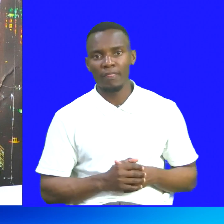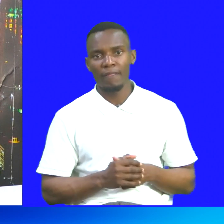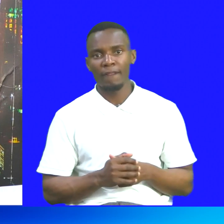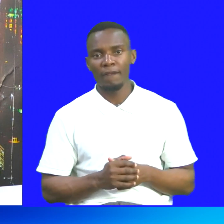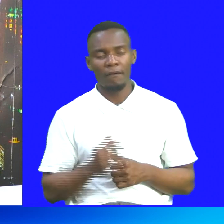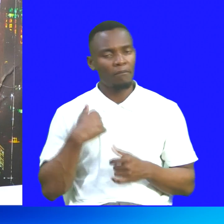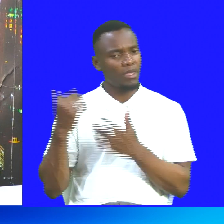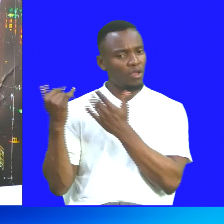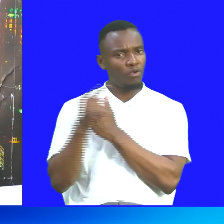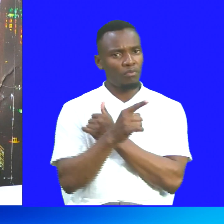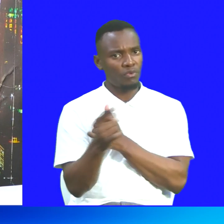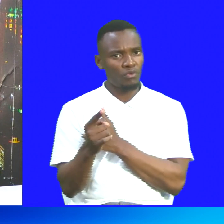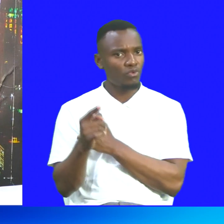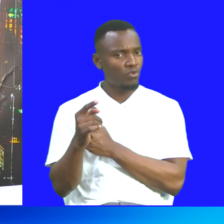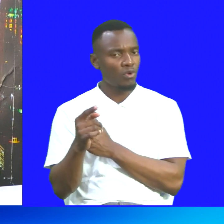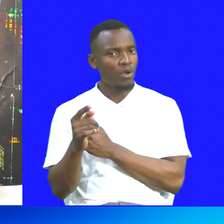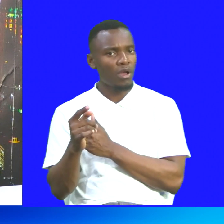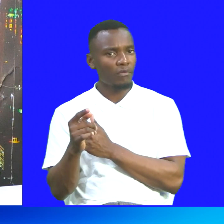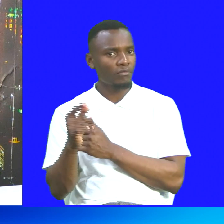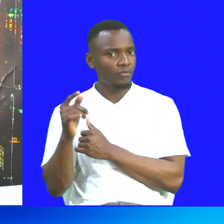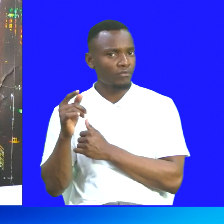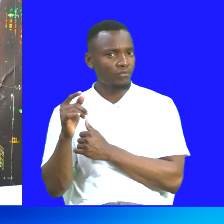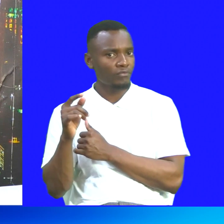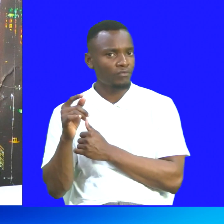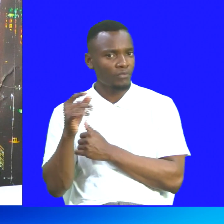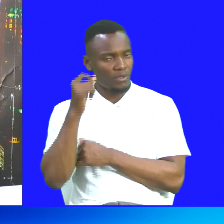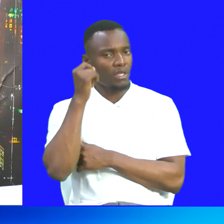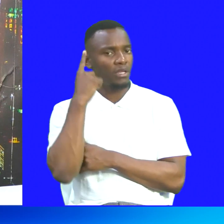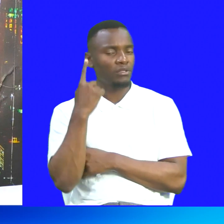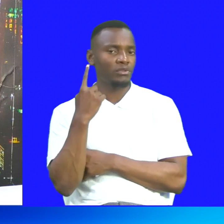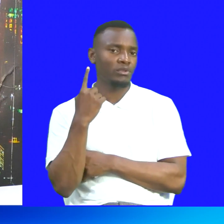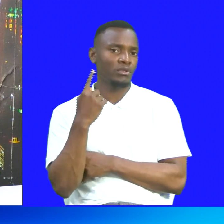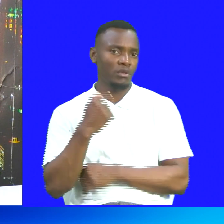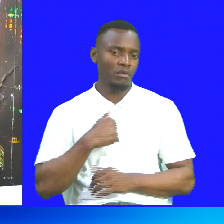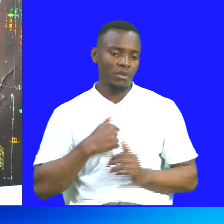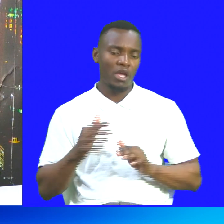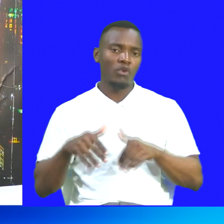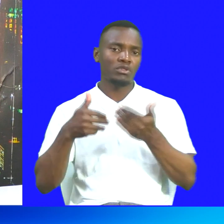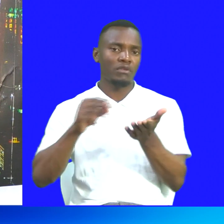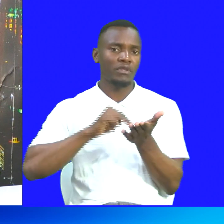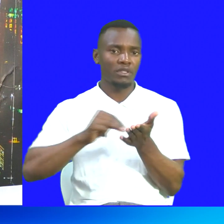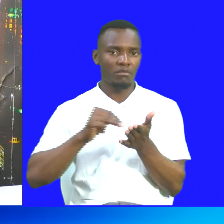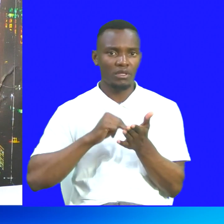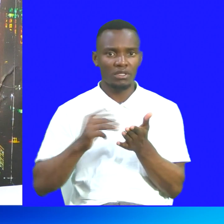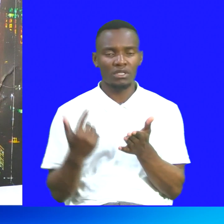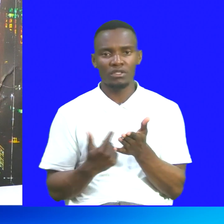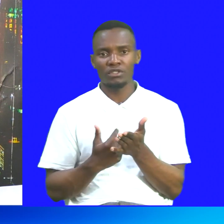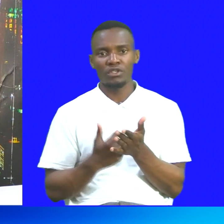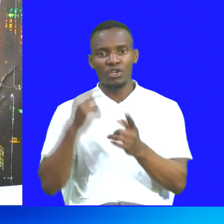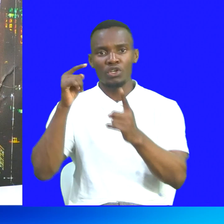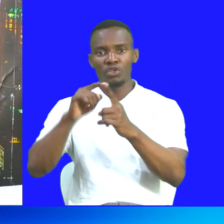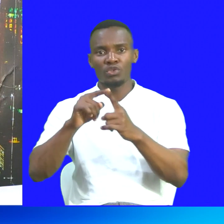you've had something there. I was delivering this message